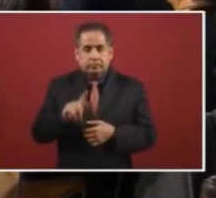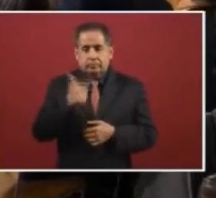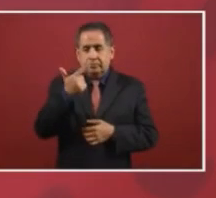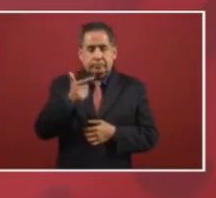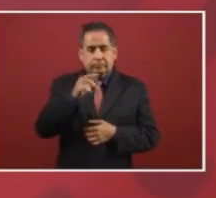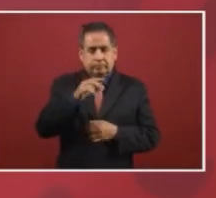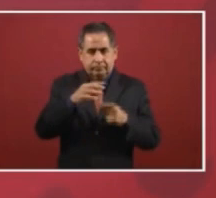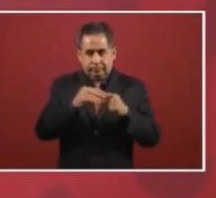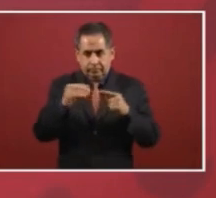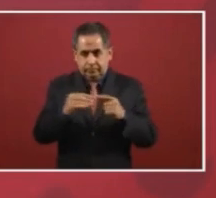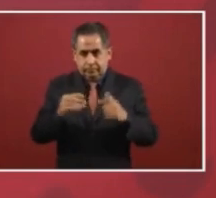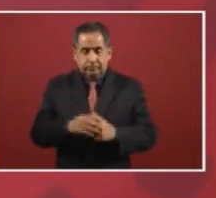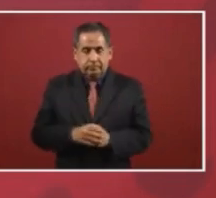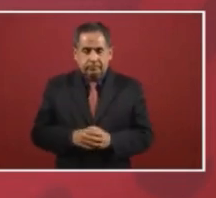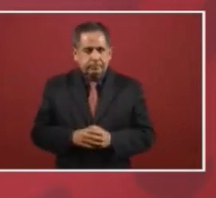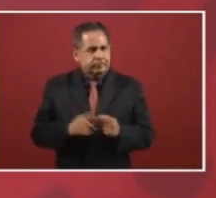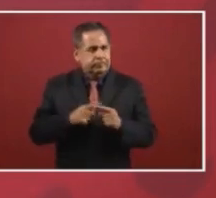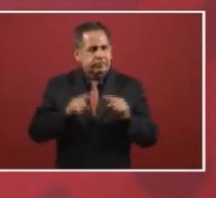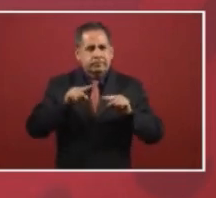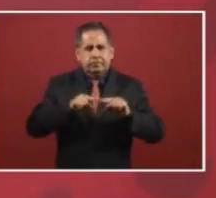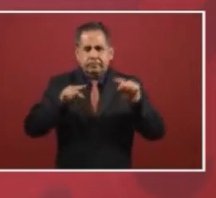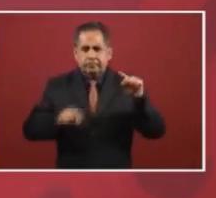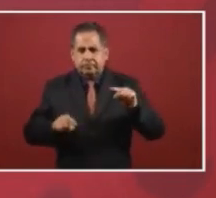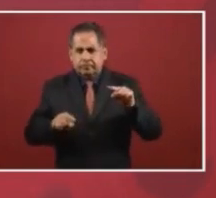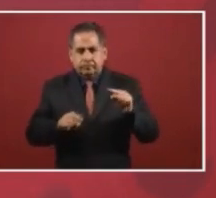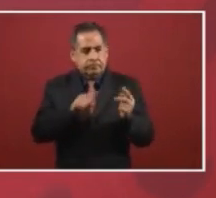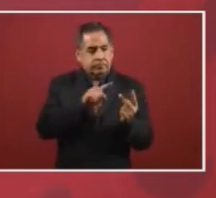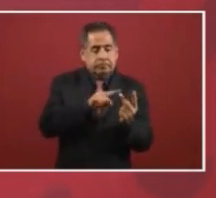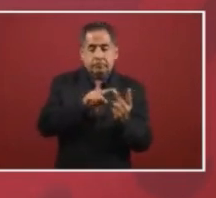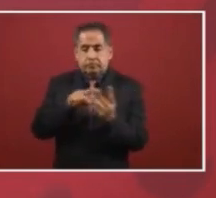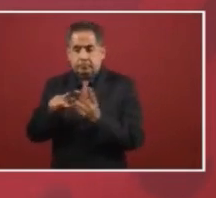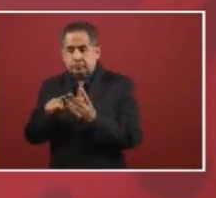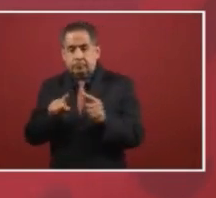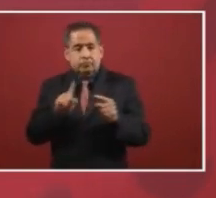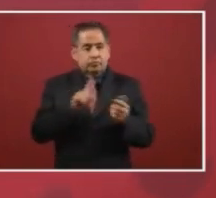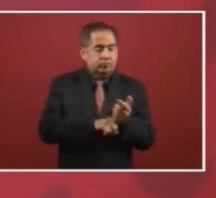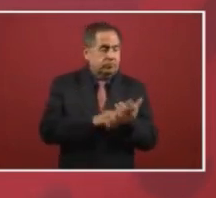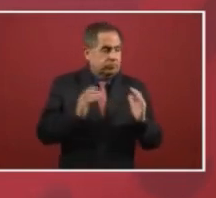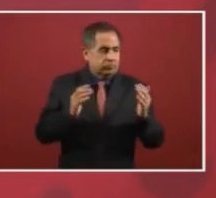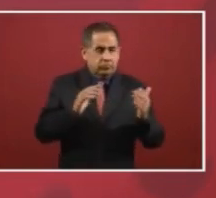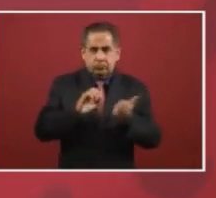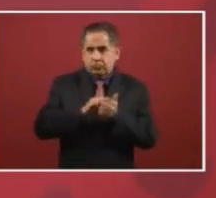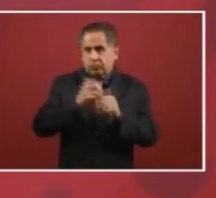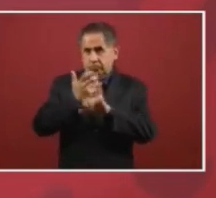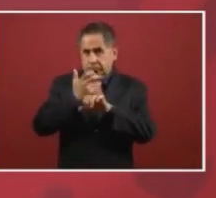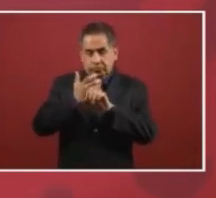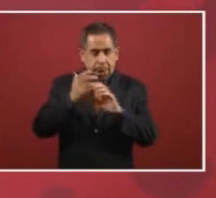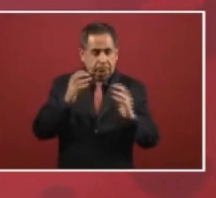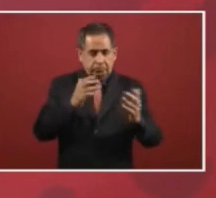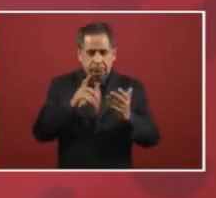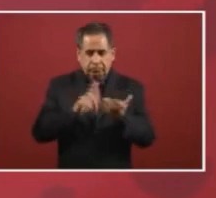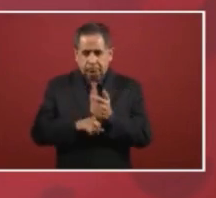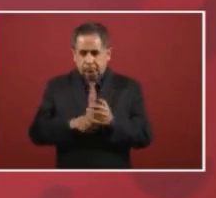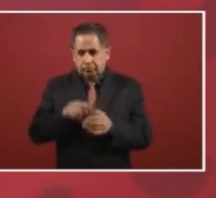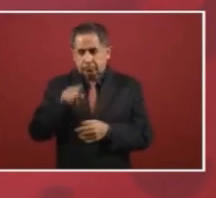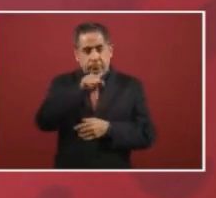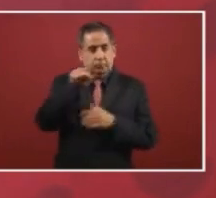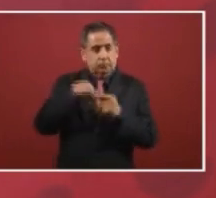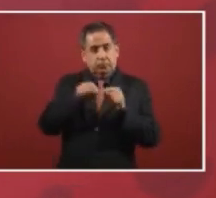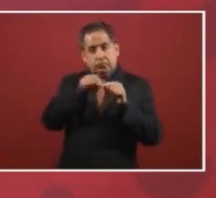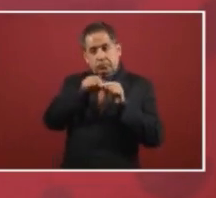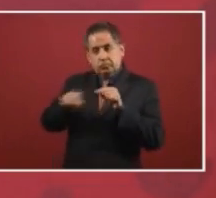that had 77 cents. The difference between our duct is comparable with the U.S.,